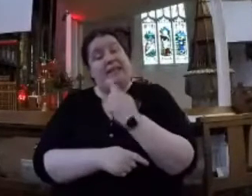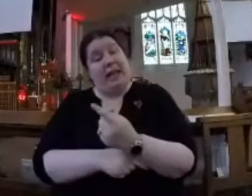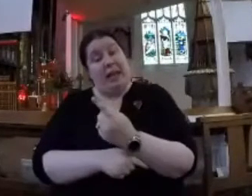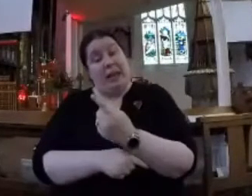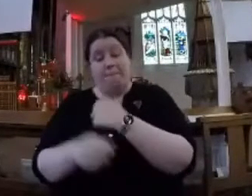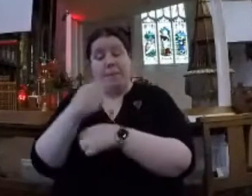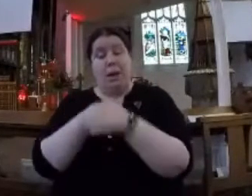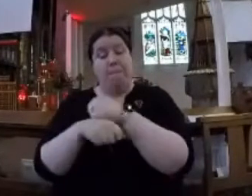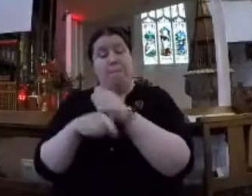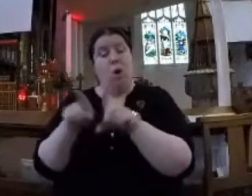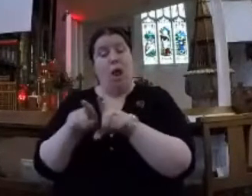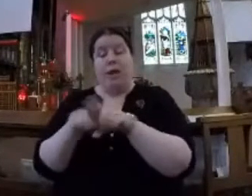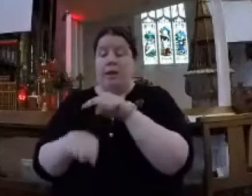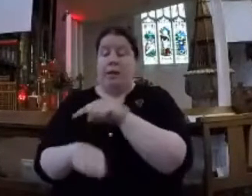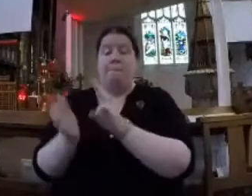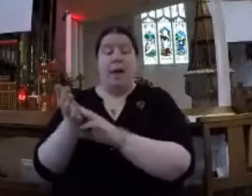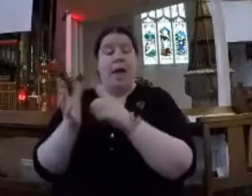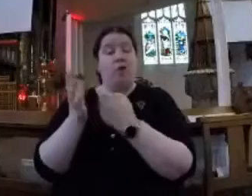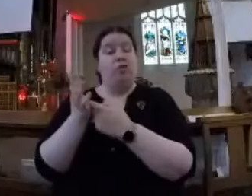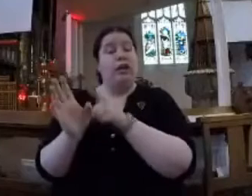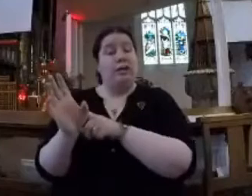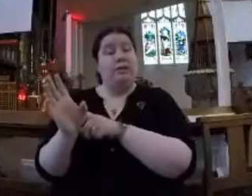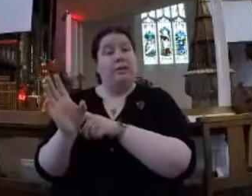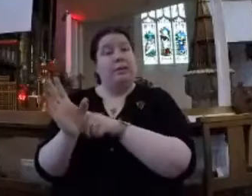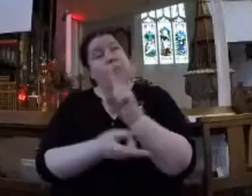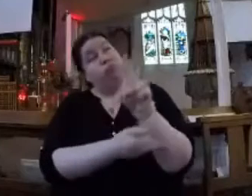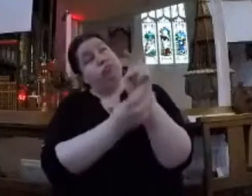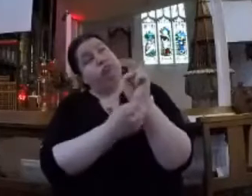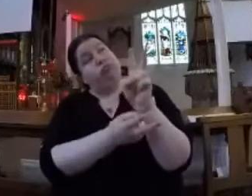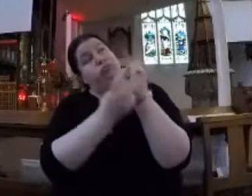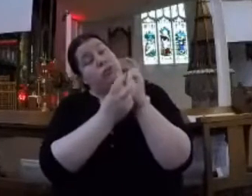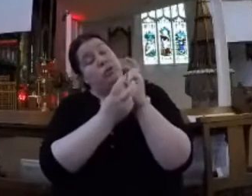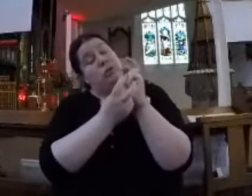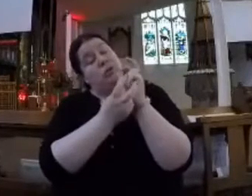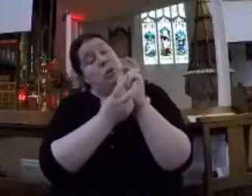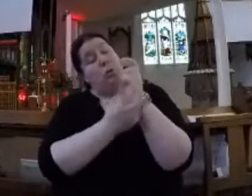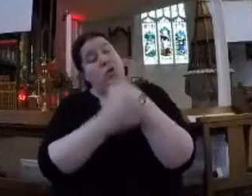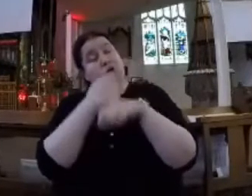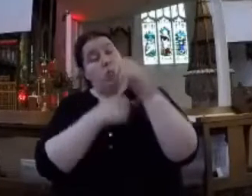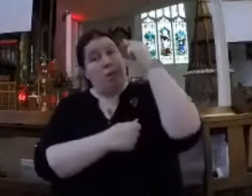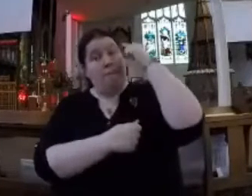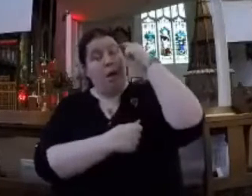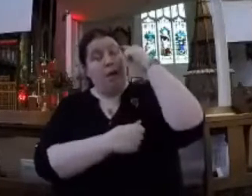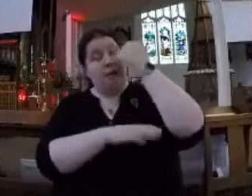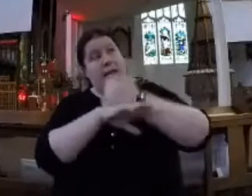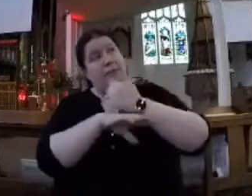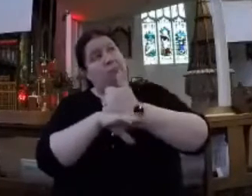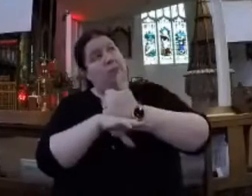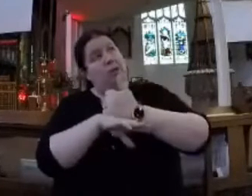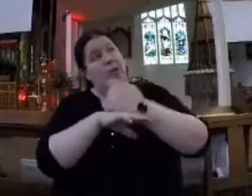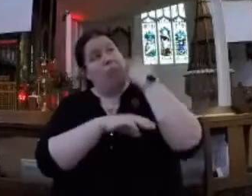When we're more Mary, we shift our focus from the doing or the works, the